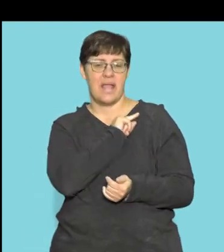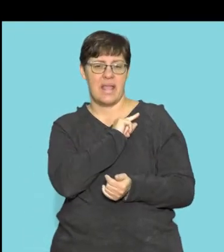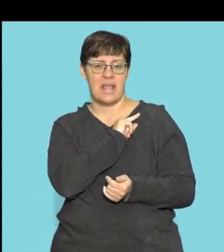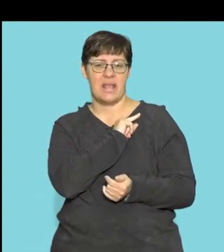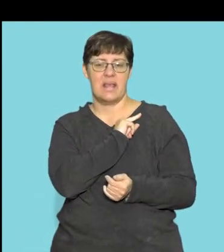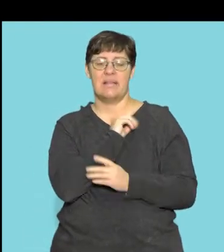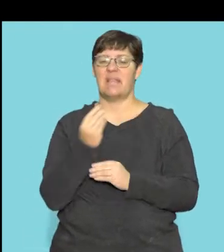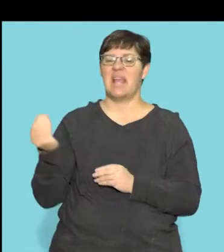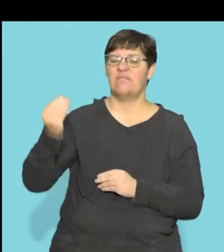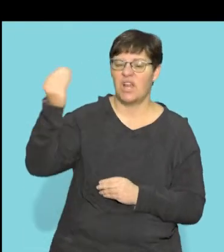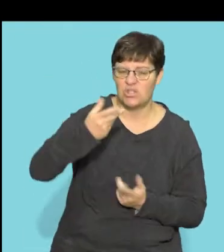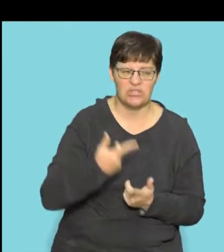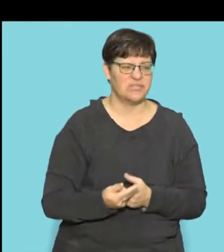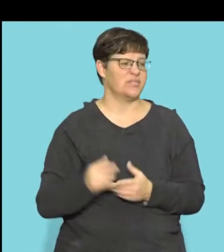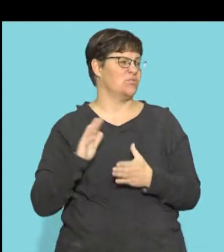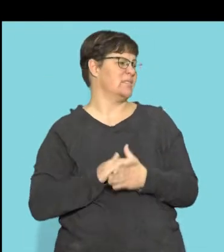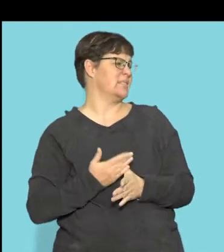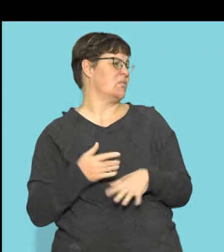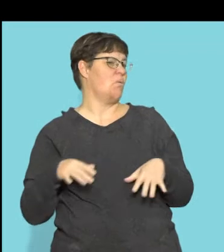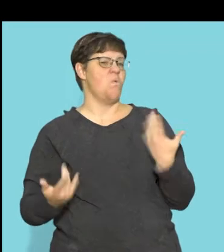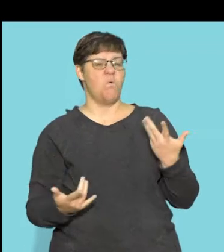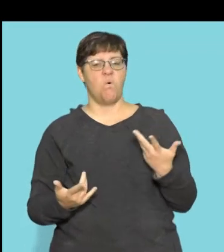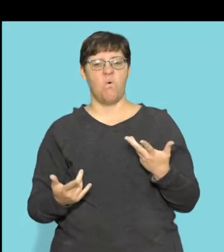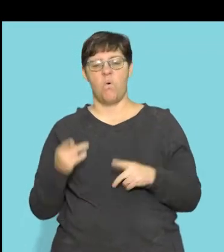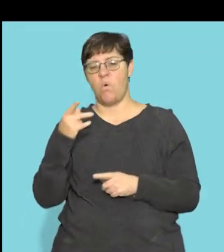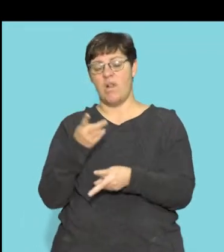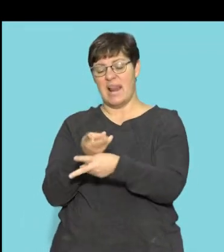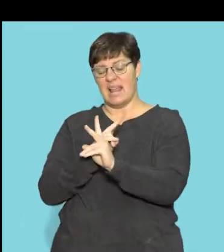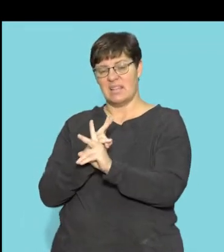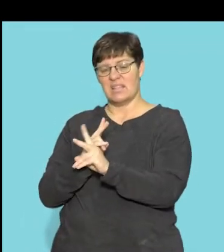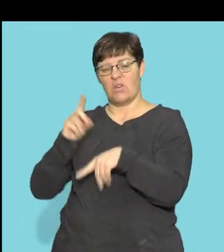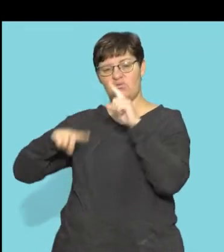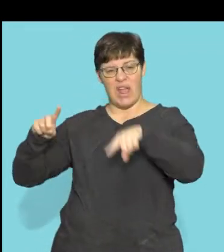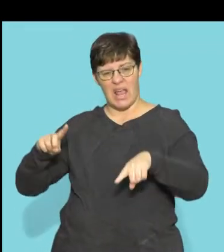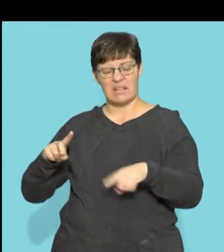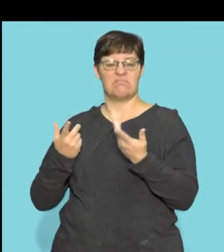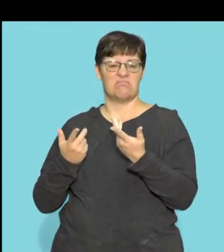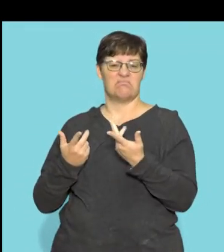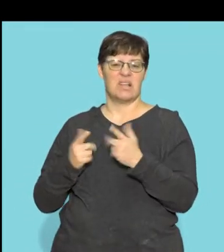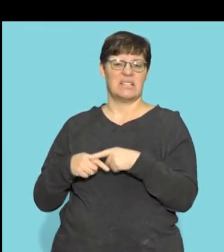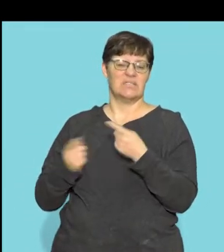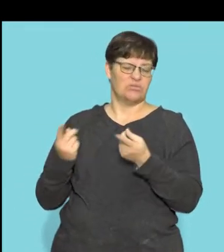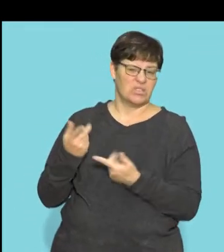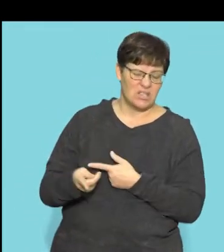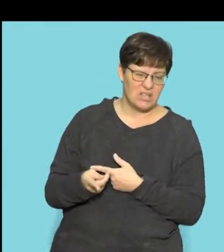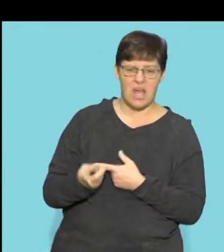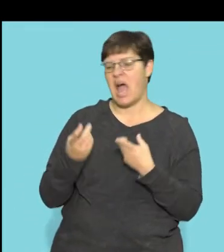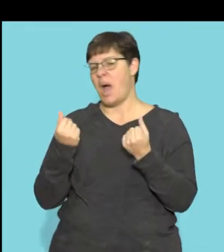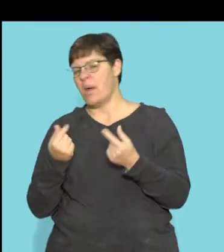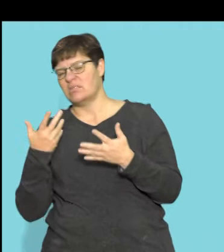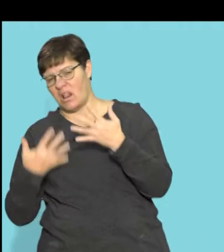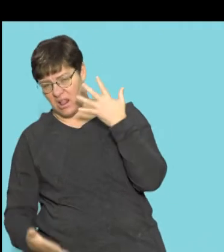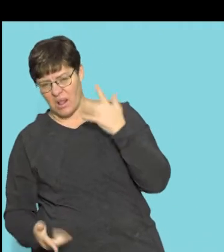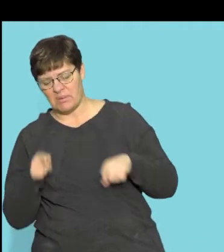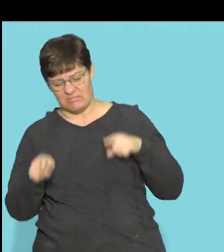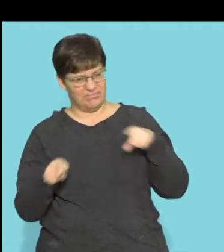maybe inflation reasons or the prime lending rate that is taking place, how much it is,